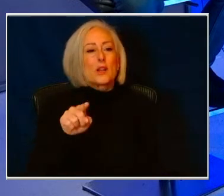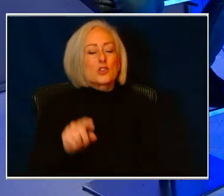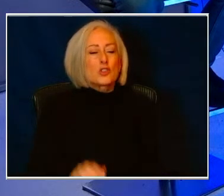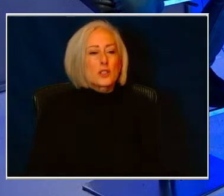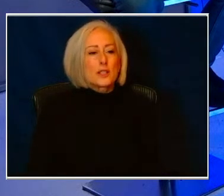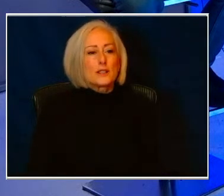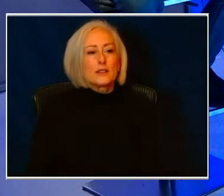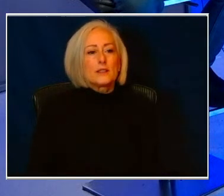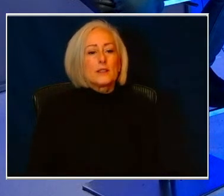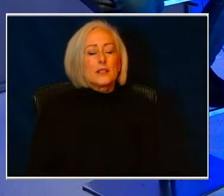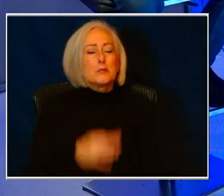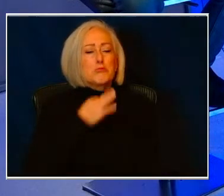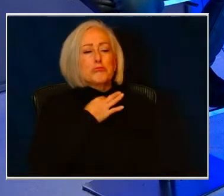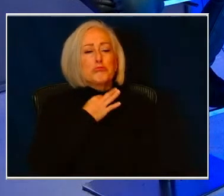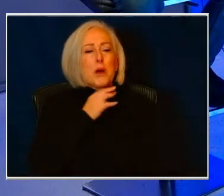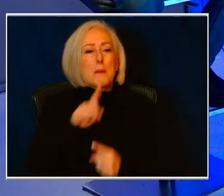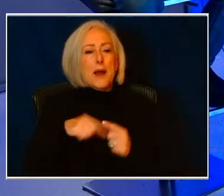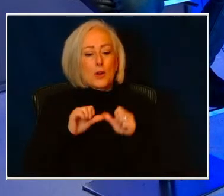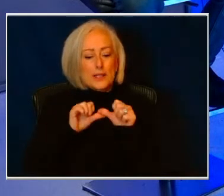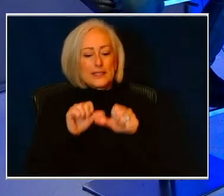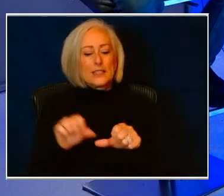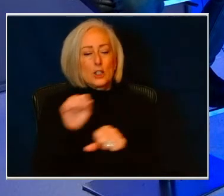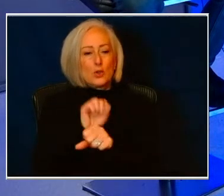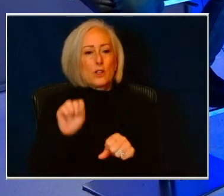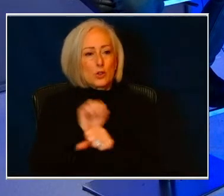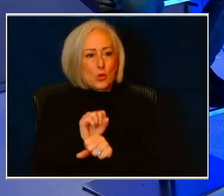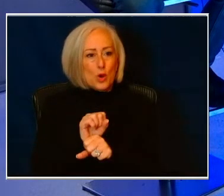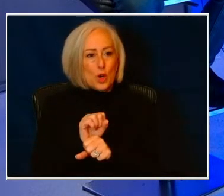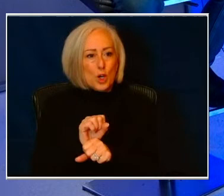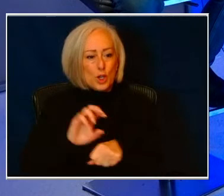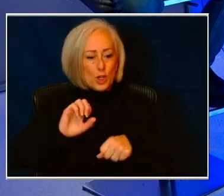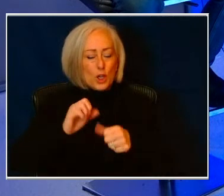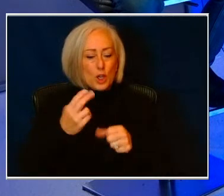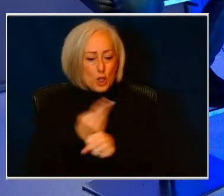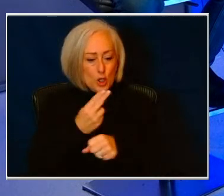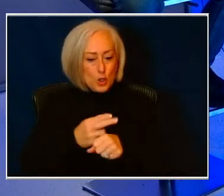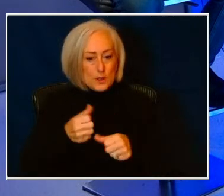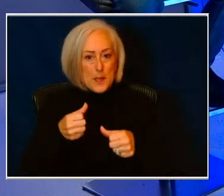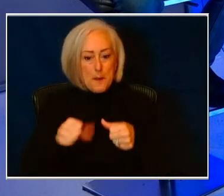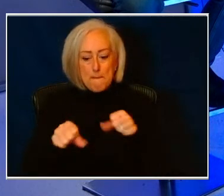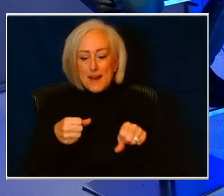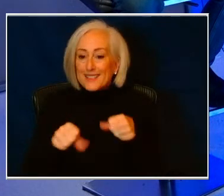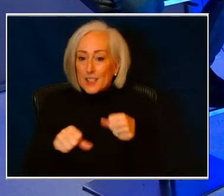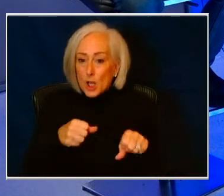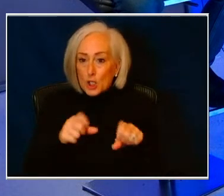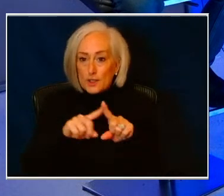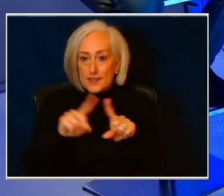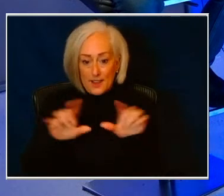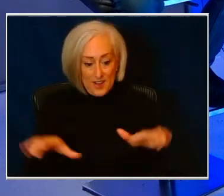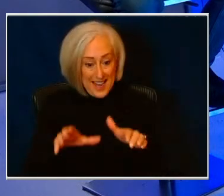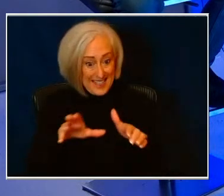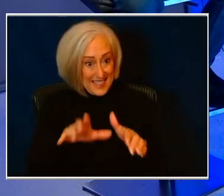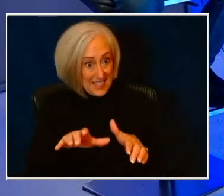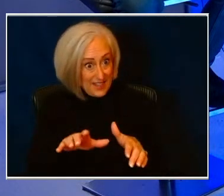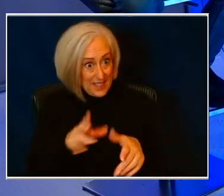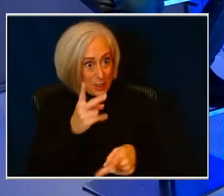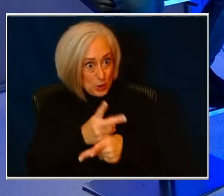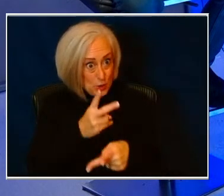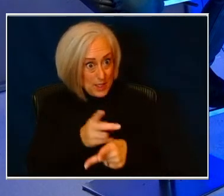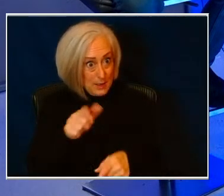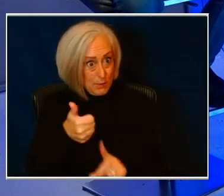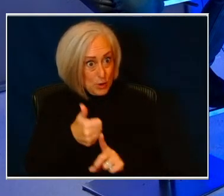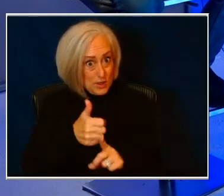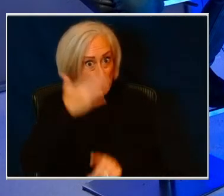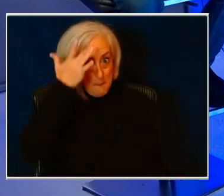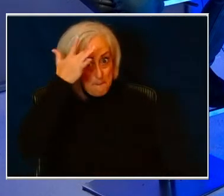to work, exercise the brain with puzzles and different types of activities. Is that true to keep yourself sharp and to